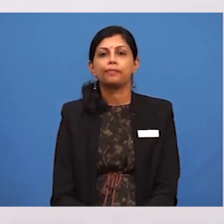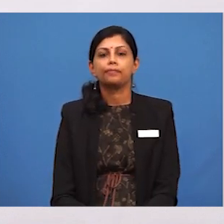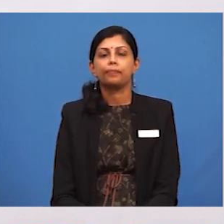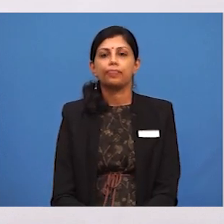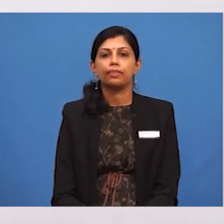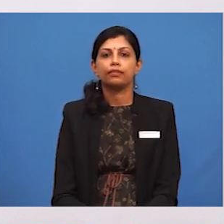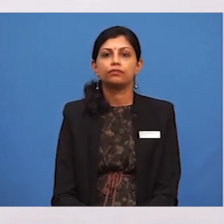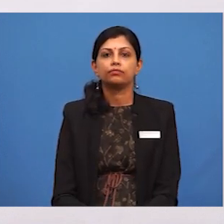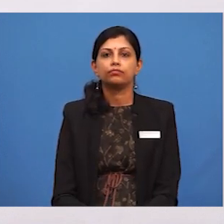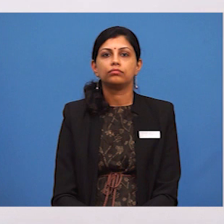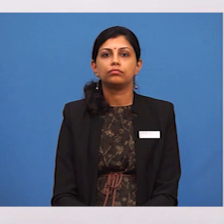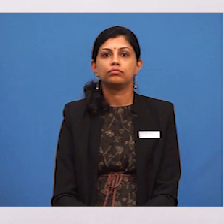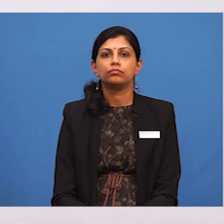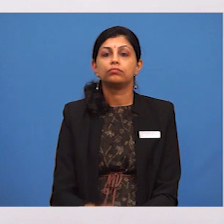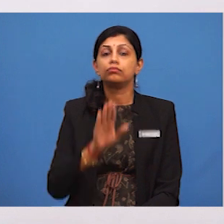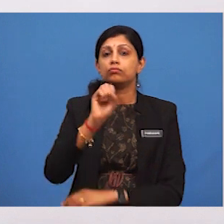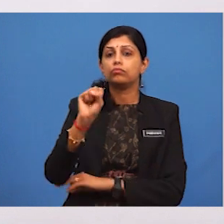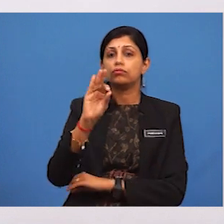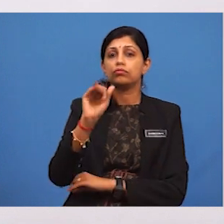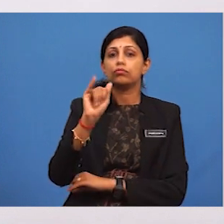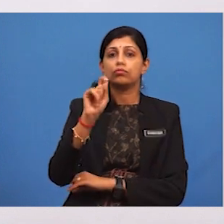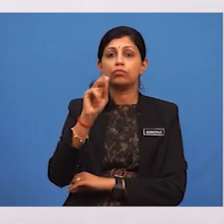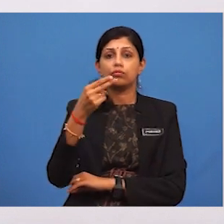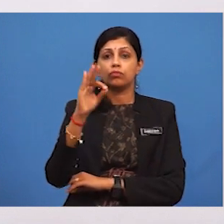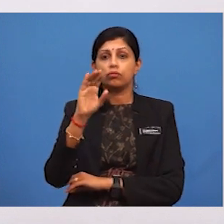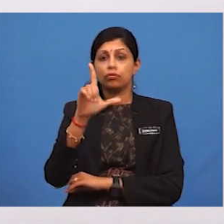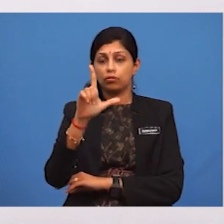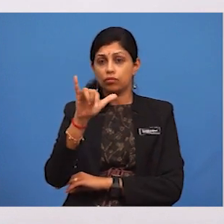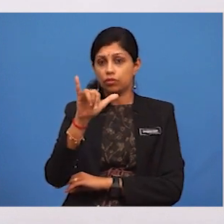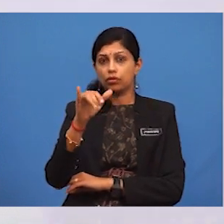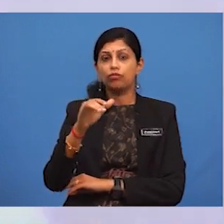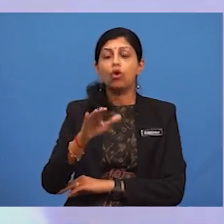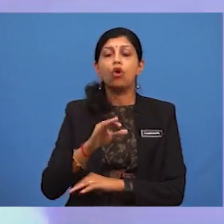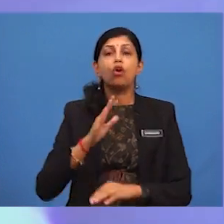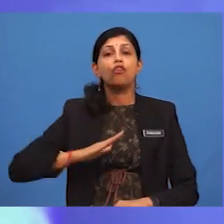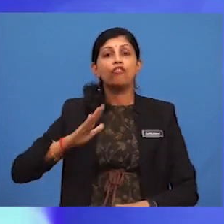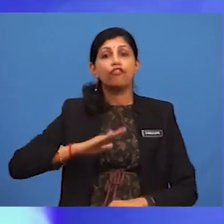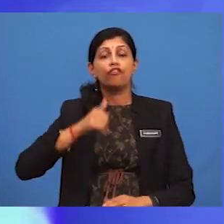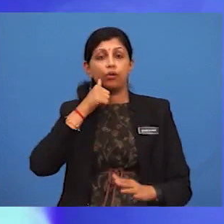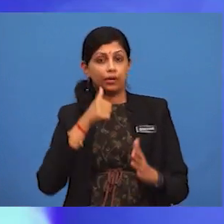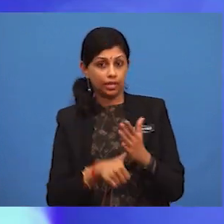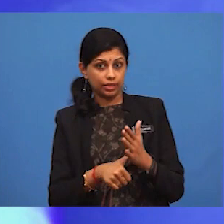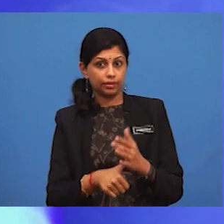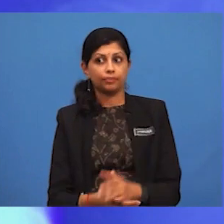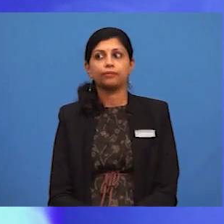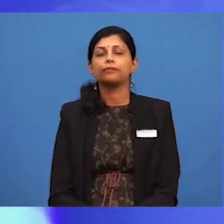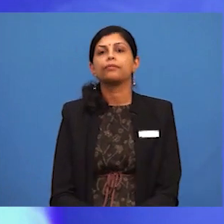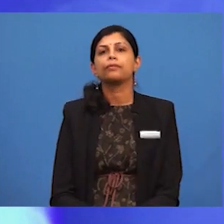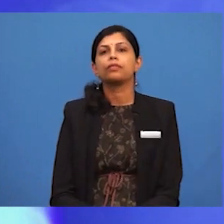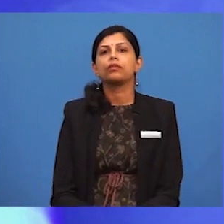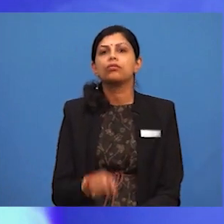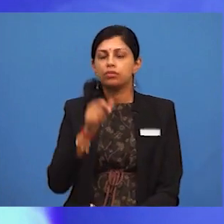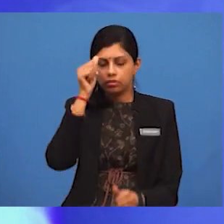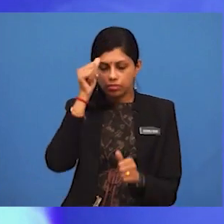and finally, yours faithfully is meant for a formal letter. Okay, so just remember,